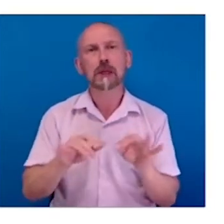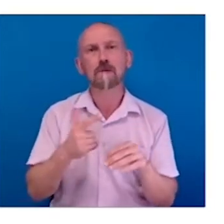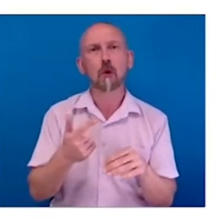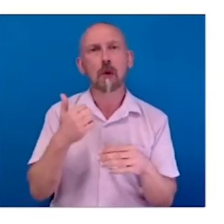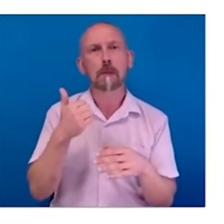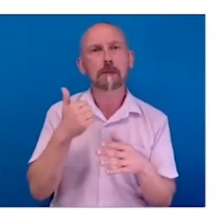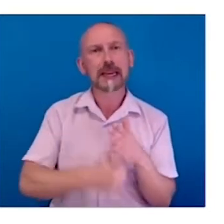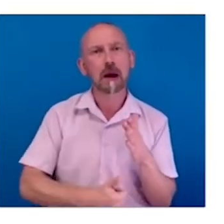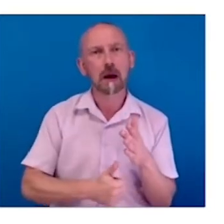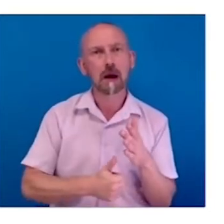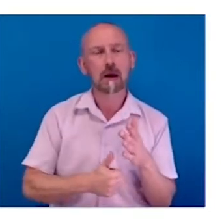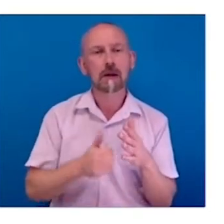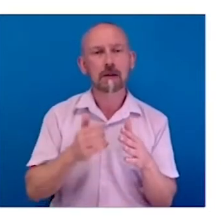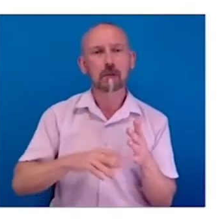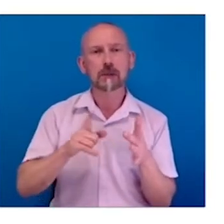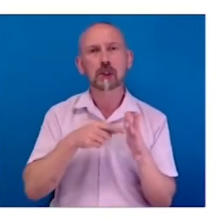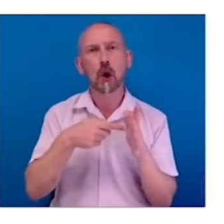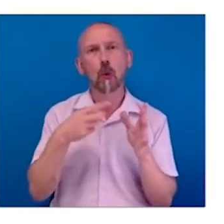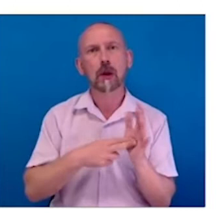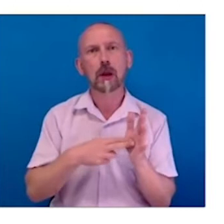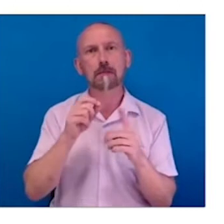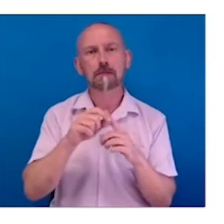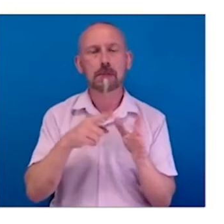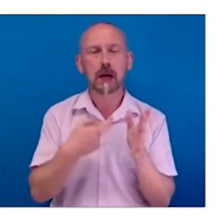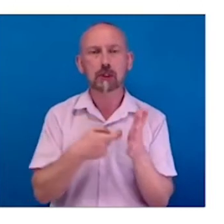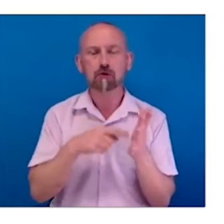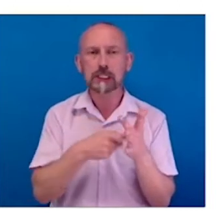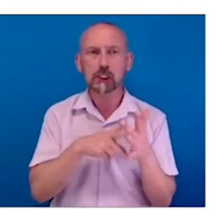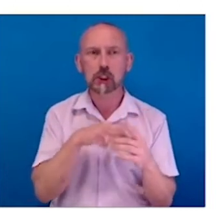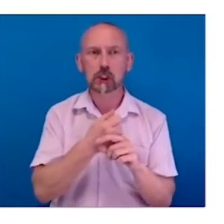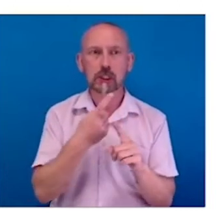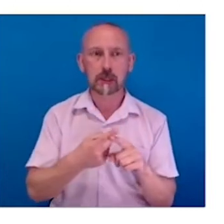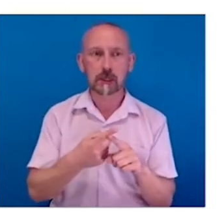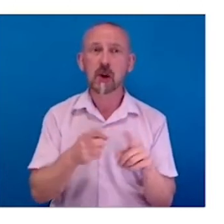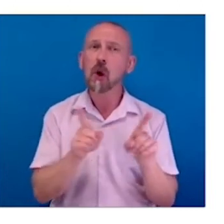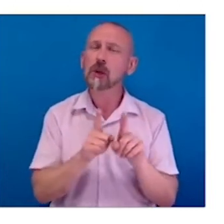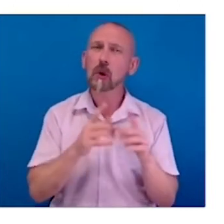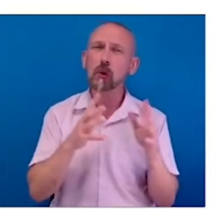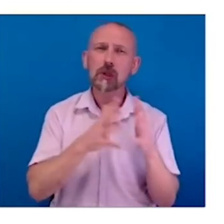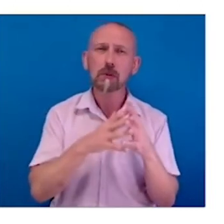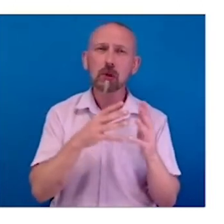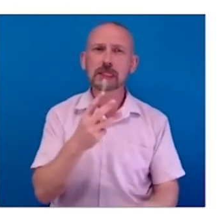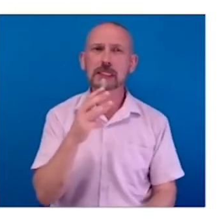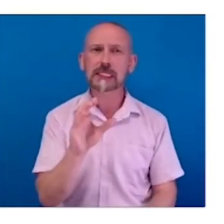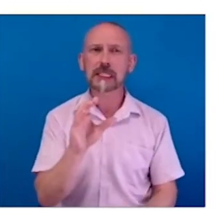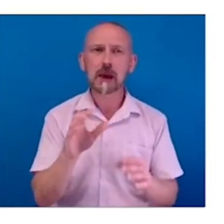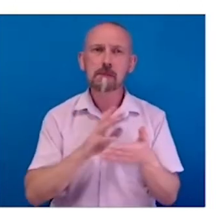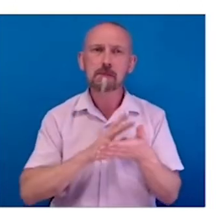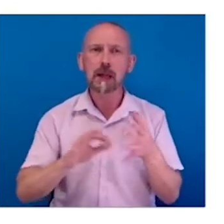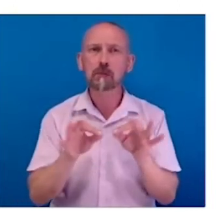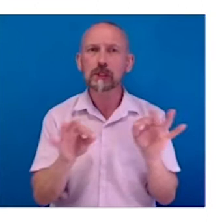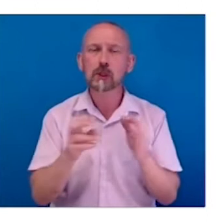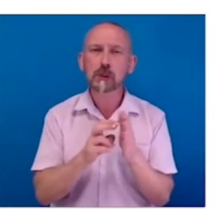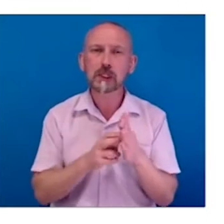W3C Music Notation Community Group is also an invaluable resource for keeping in touch with developments